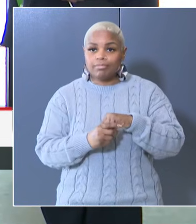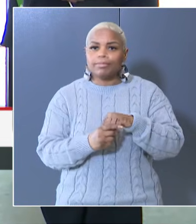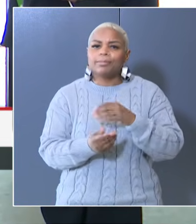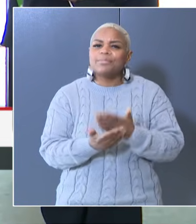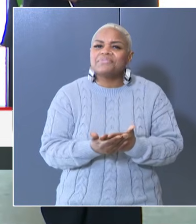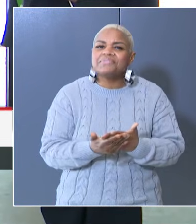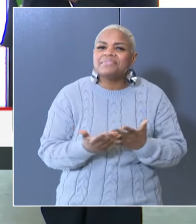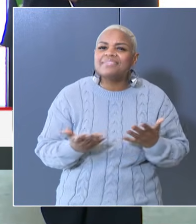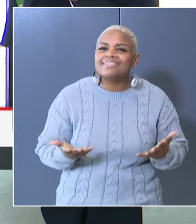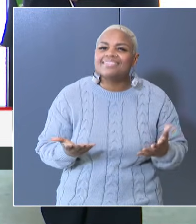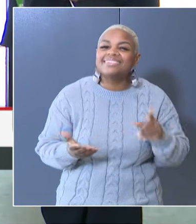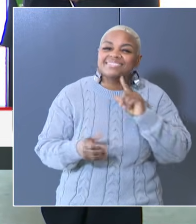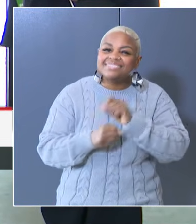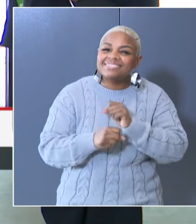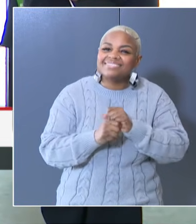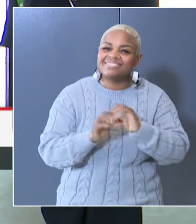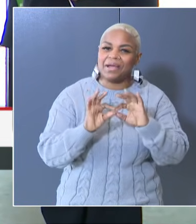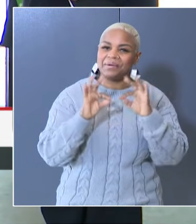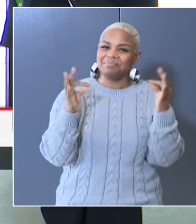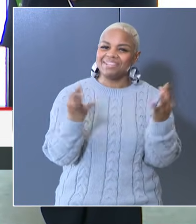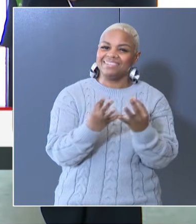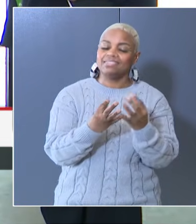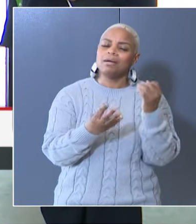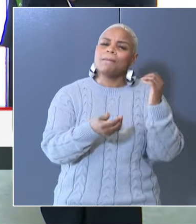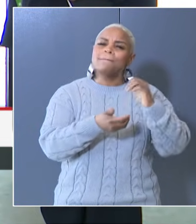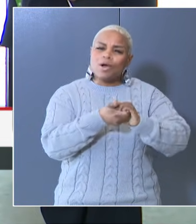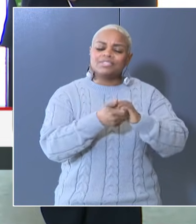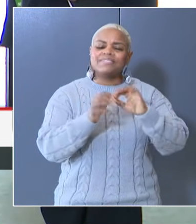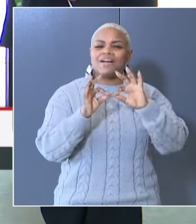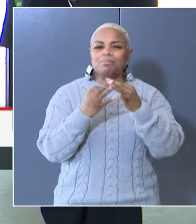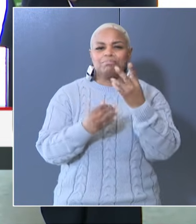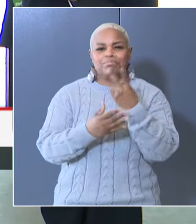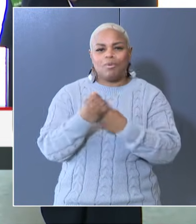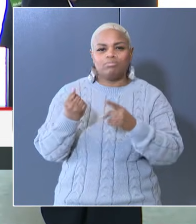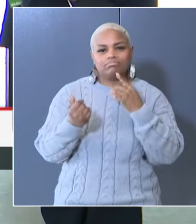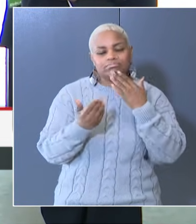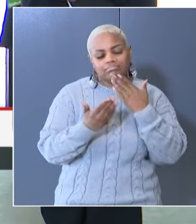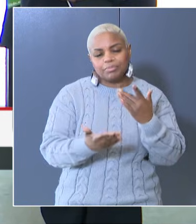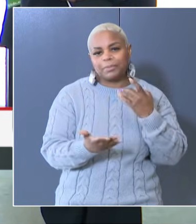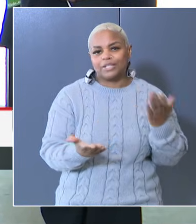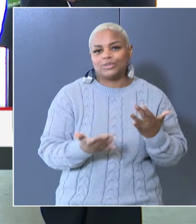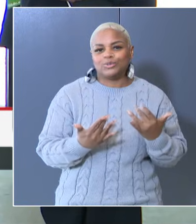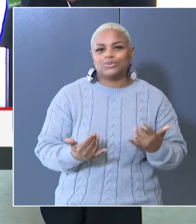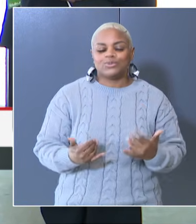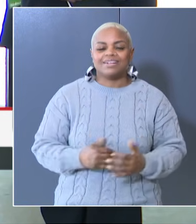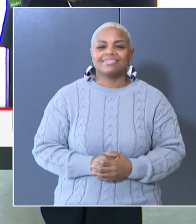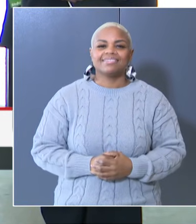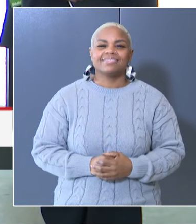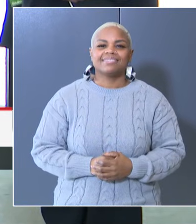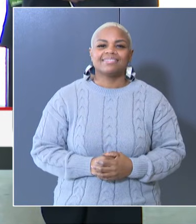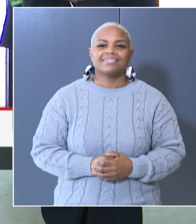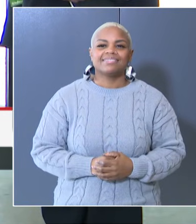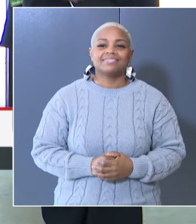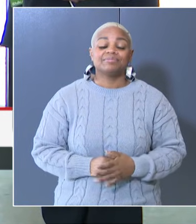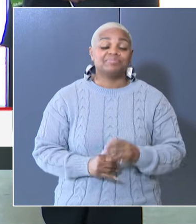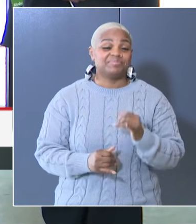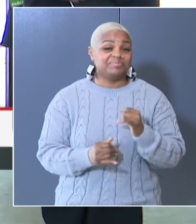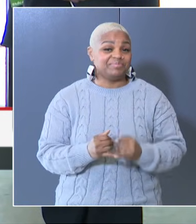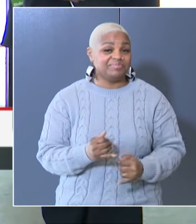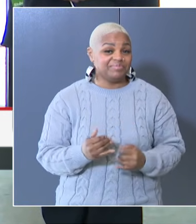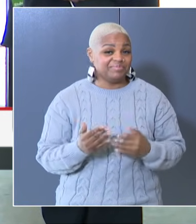an affiliate but also family. I'm glad they're here today. Thank you. And finally, let me just say